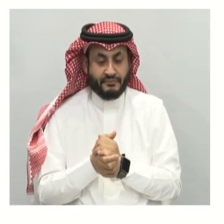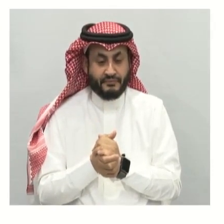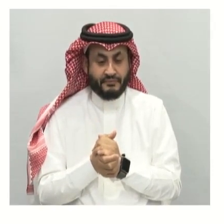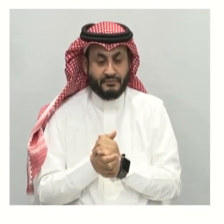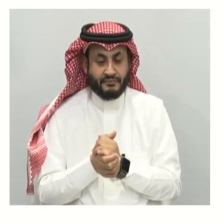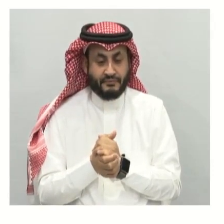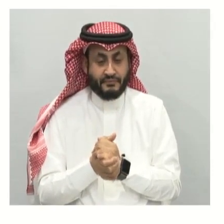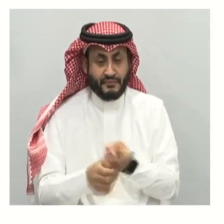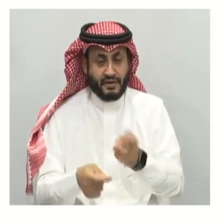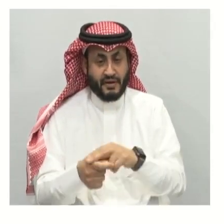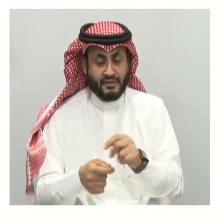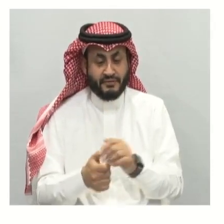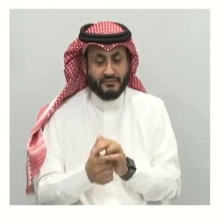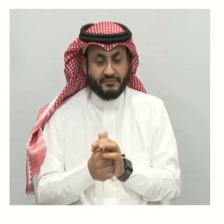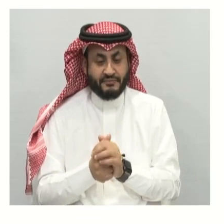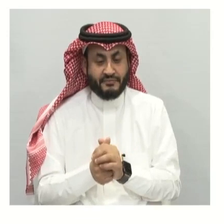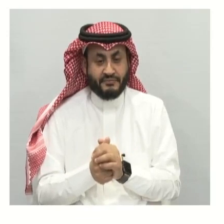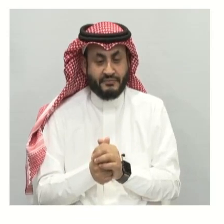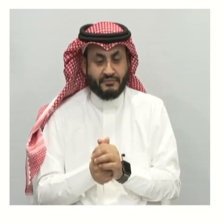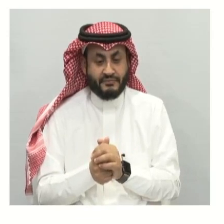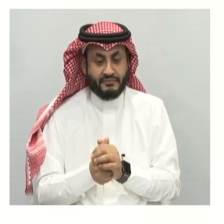Let's do this again. Lowercase m.